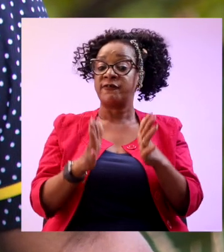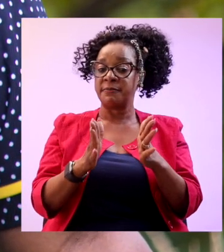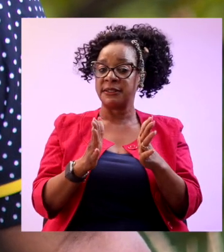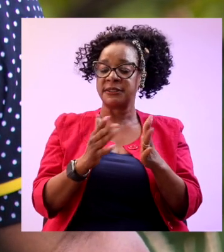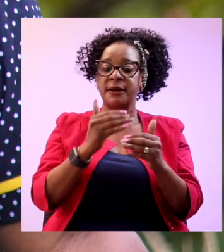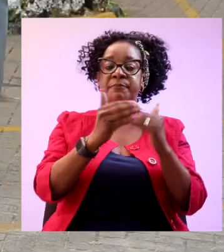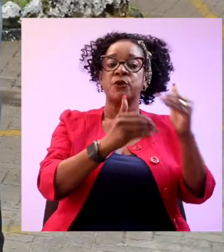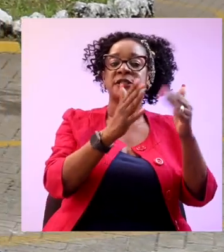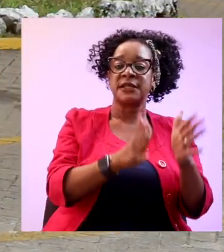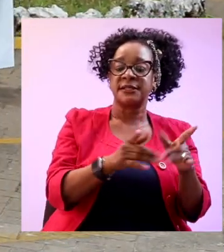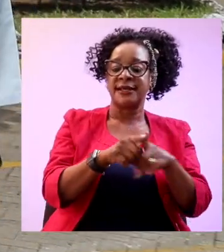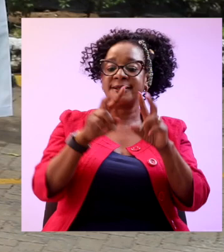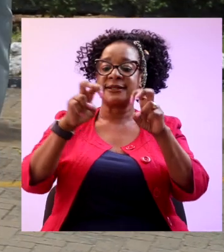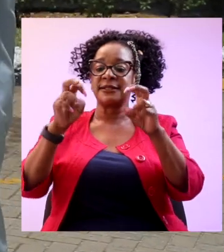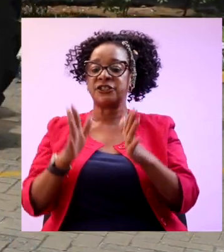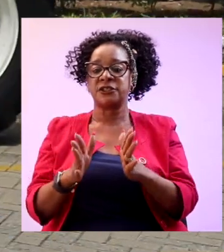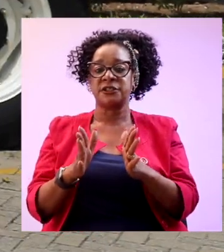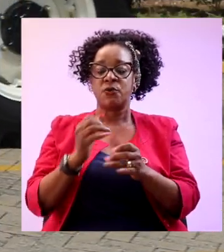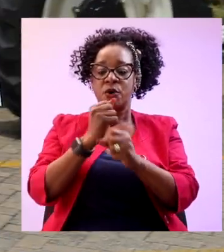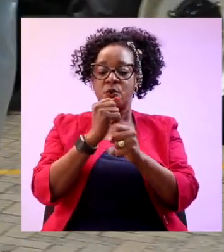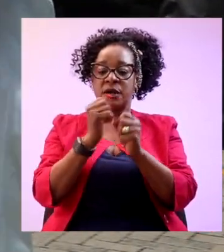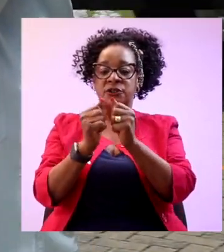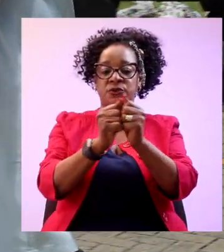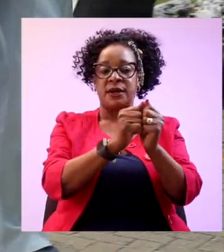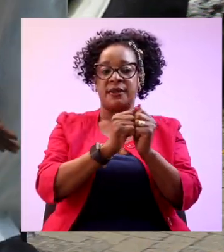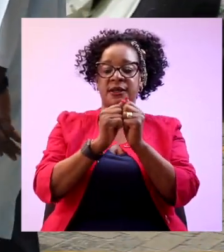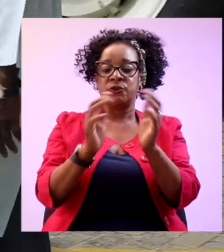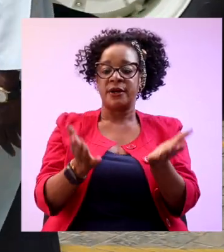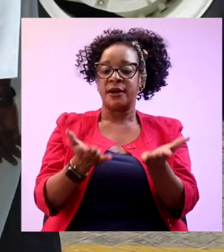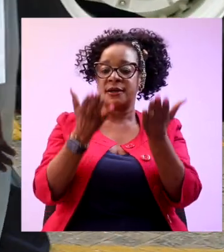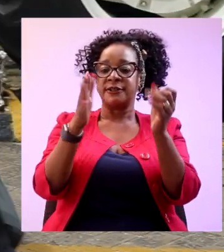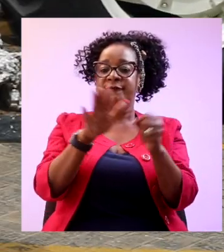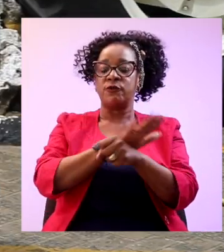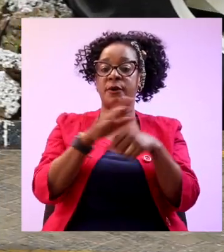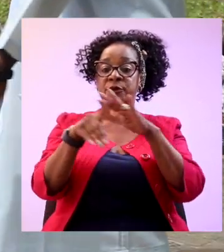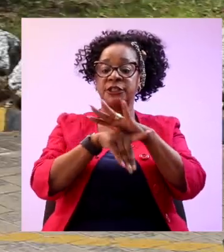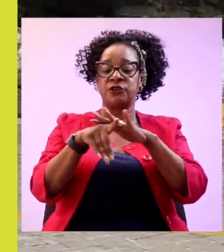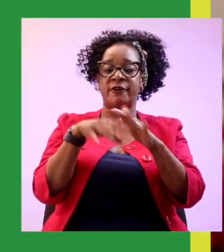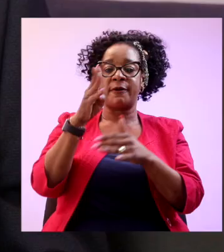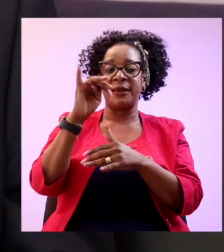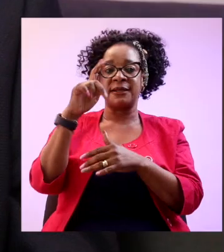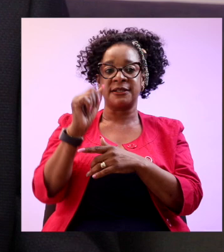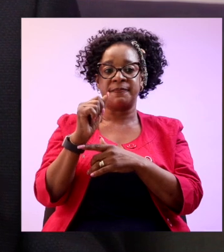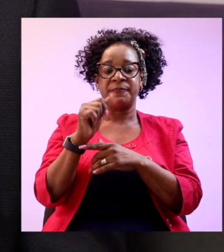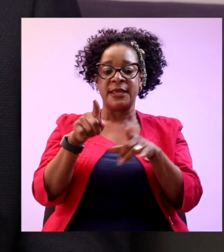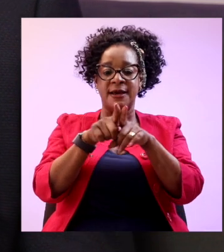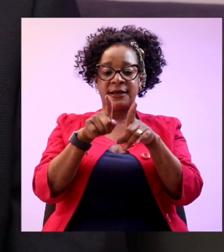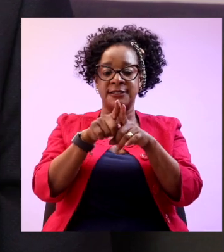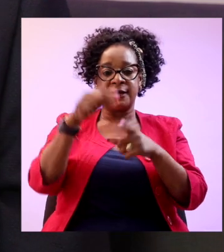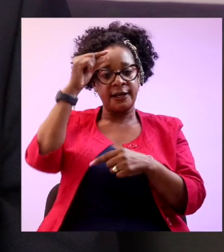Farmers, processors, and researchers will work hand in hand to harness the full potential of Bixa. As a